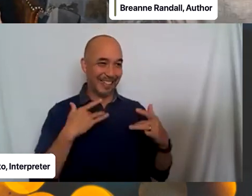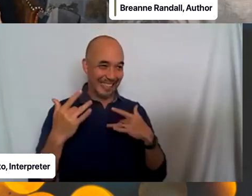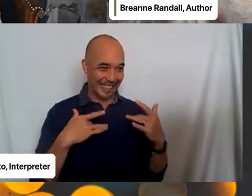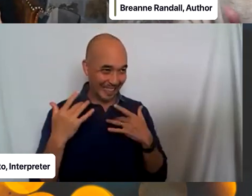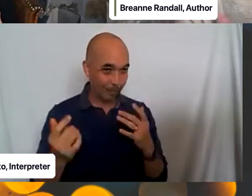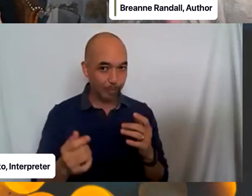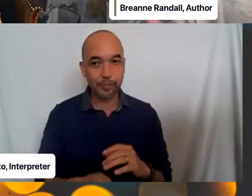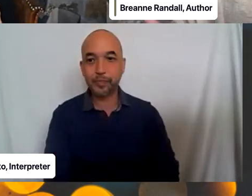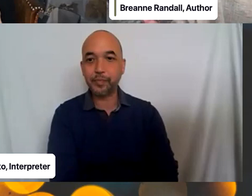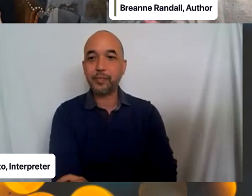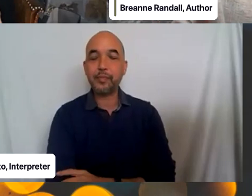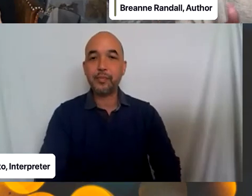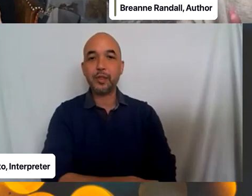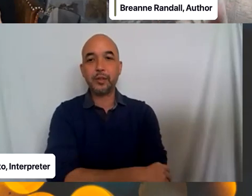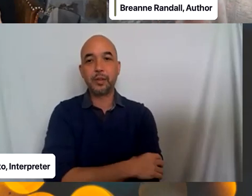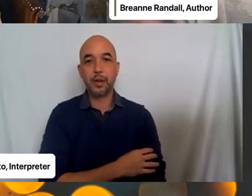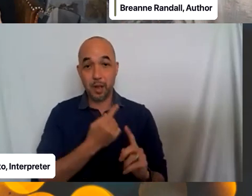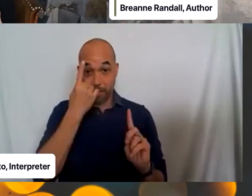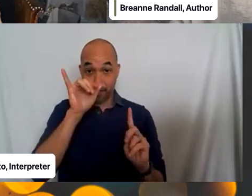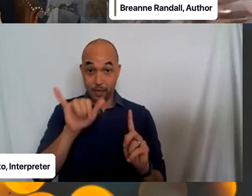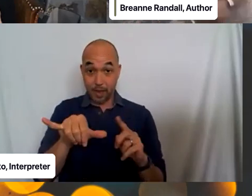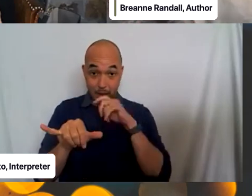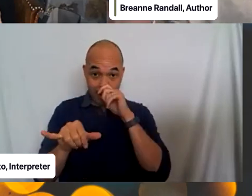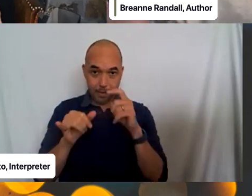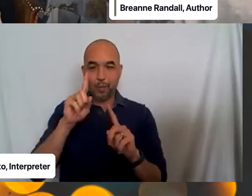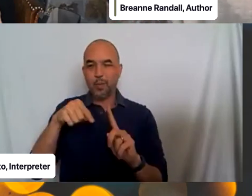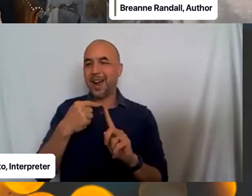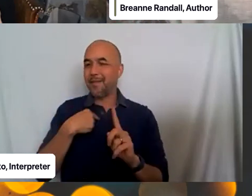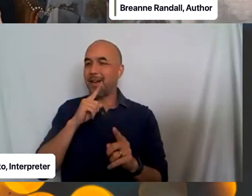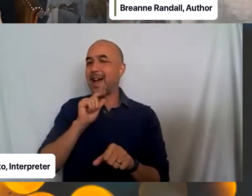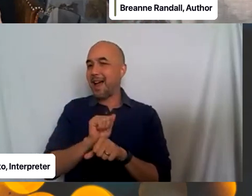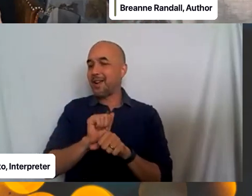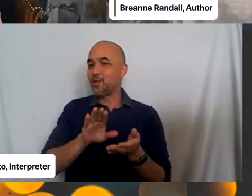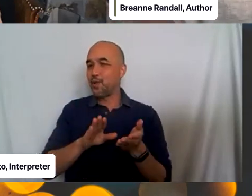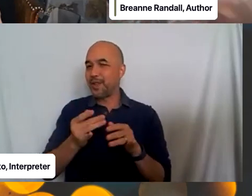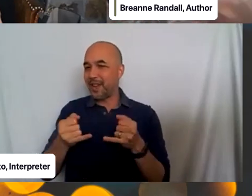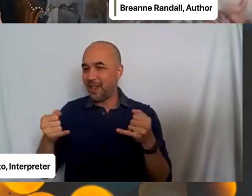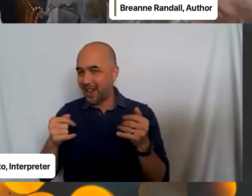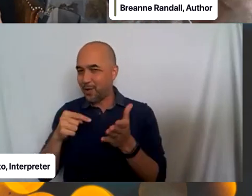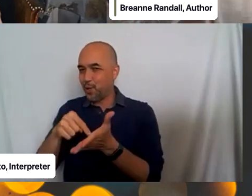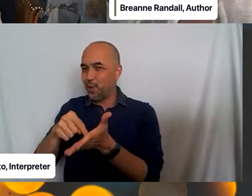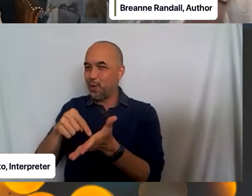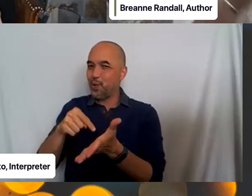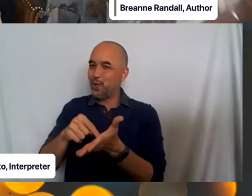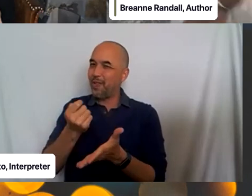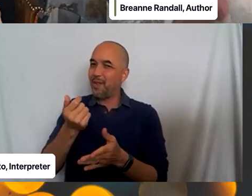So for that, when there's actual deadlines, it looks a little bit different. And I'm a little